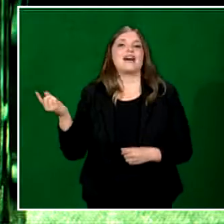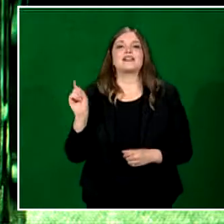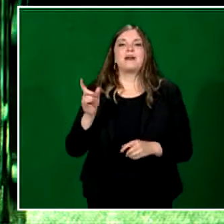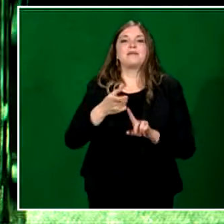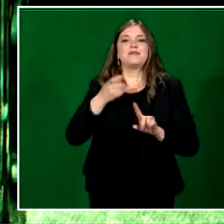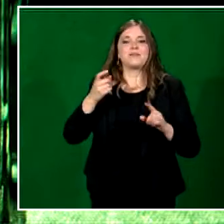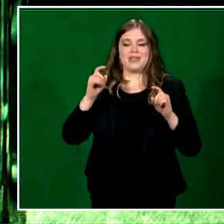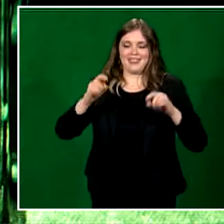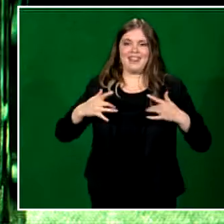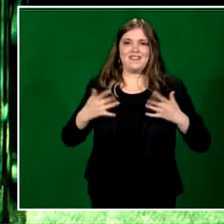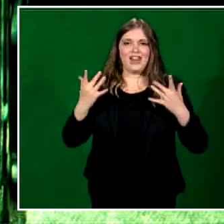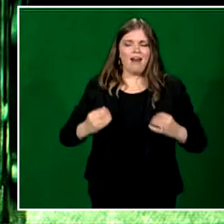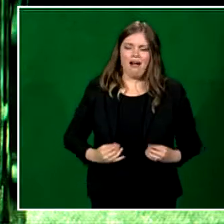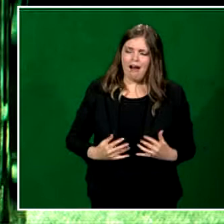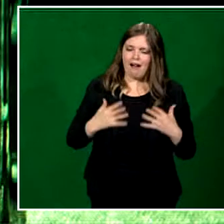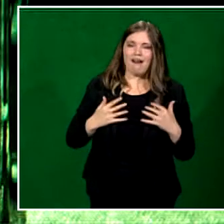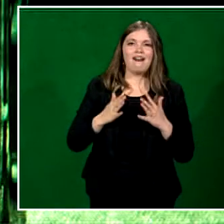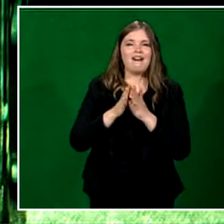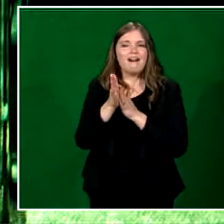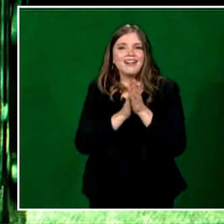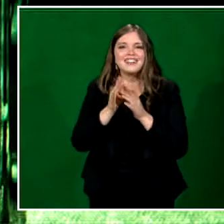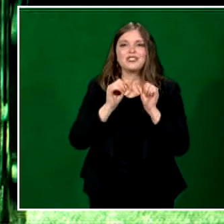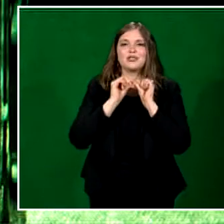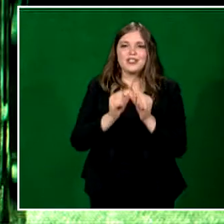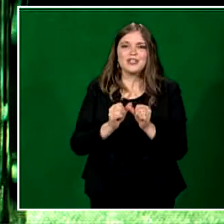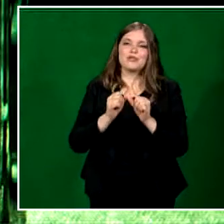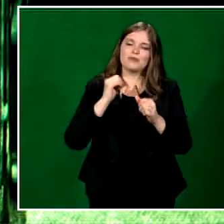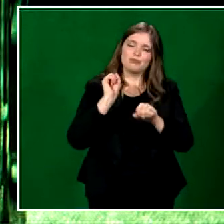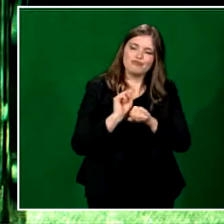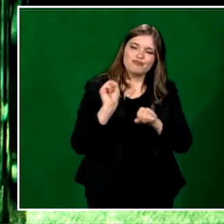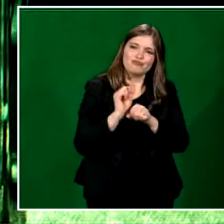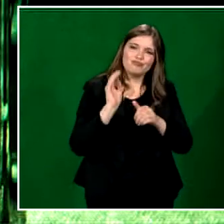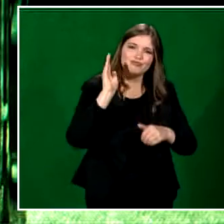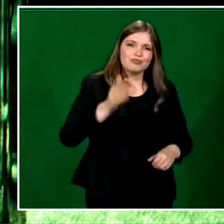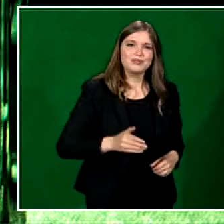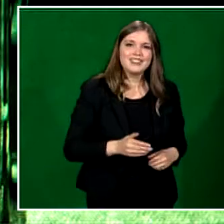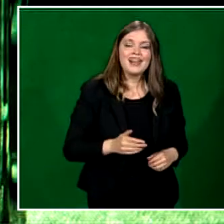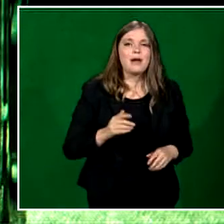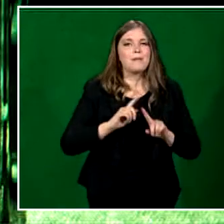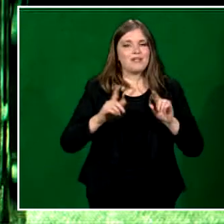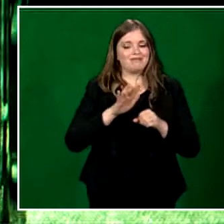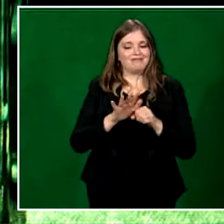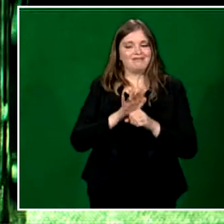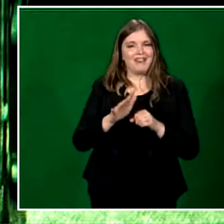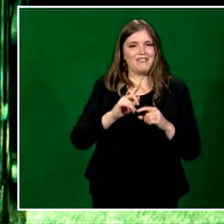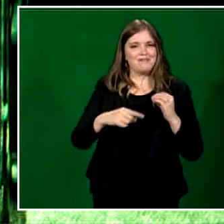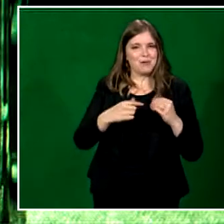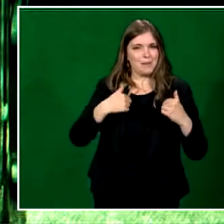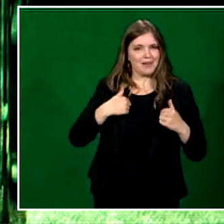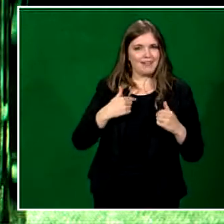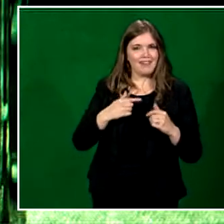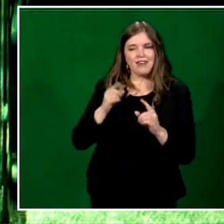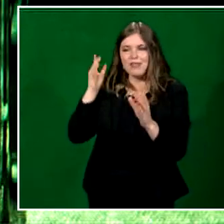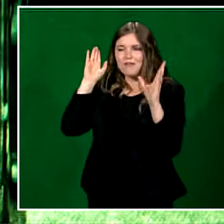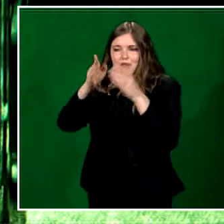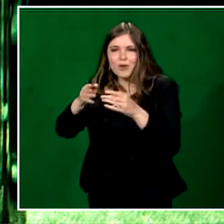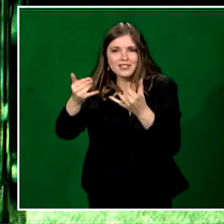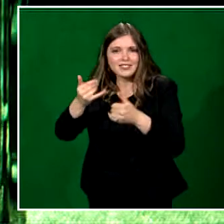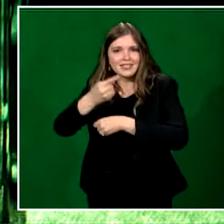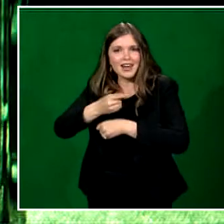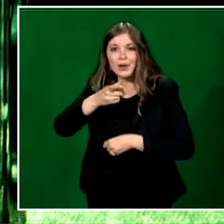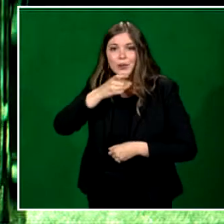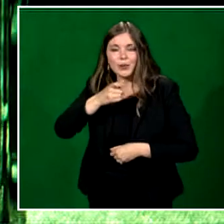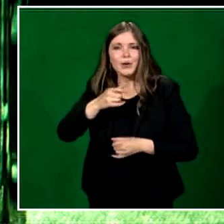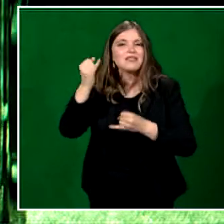inspired and invigorated to keep pushing forward. But enough about me. The spotlight today may be on the finalists of Wege